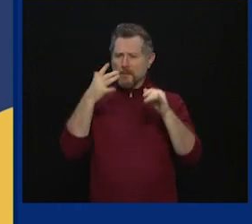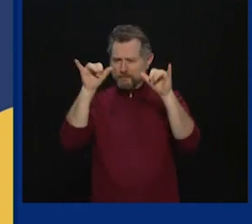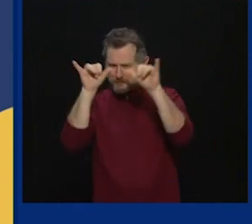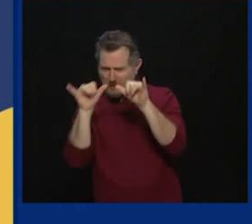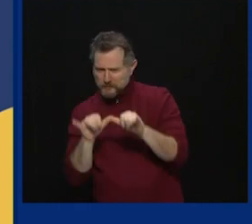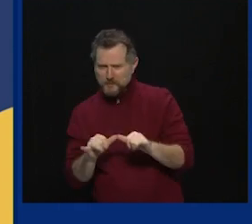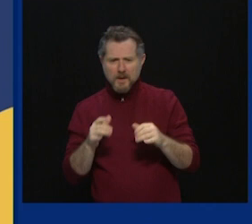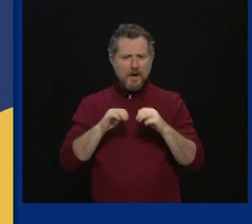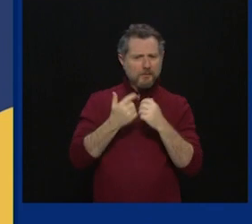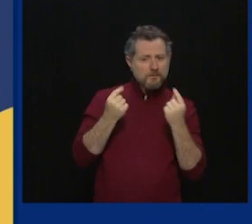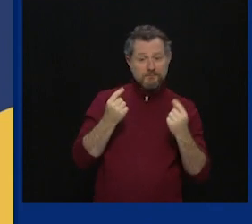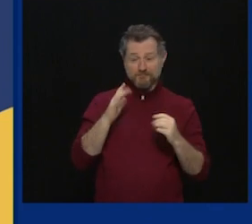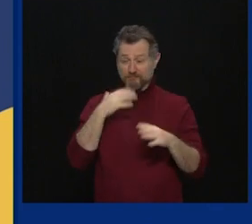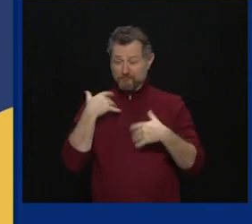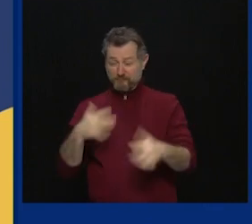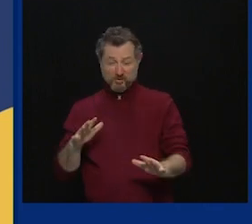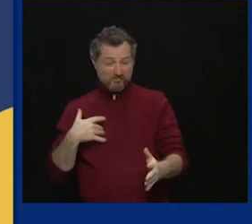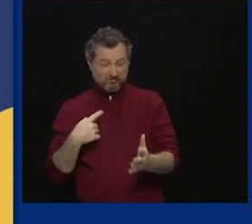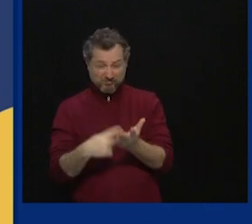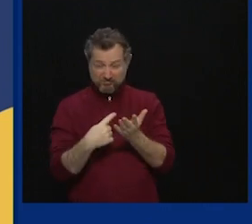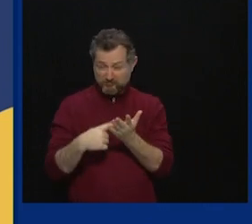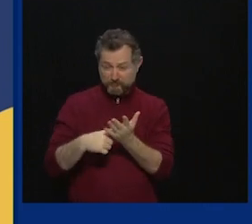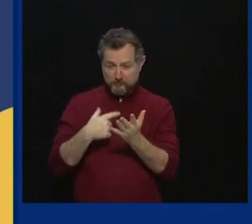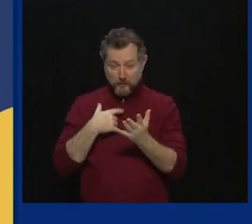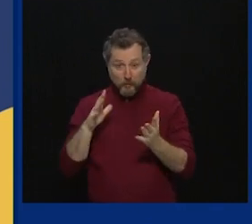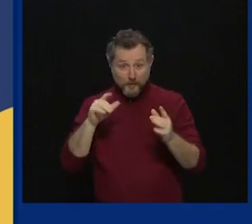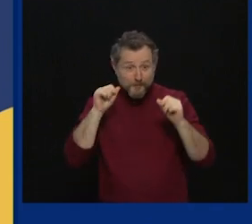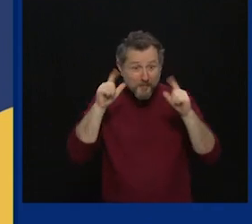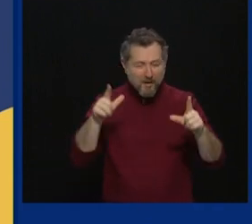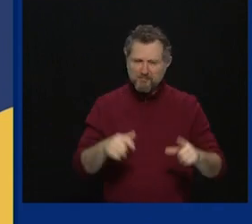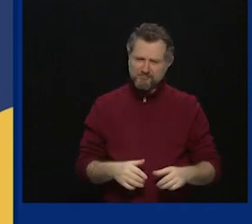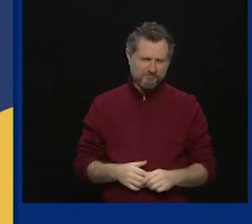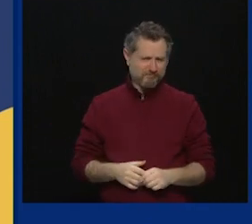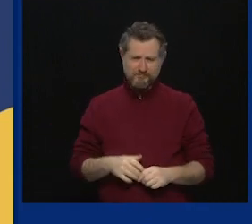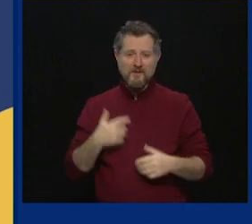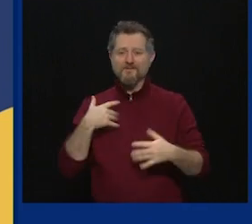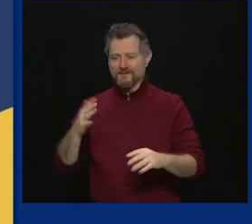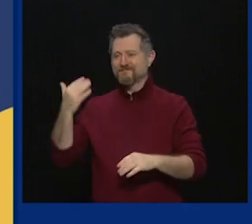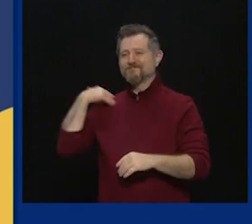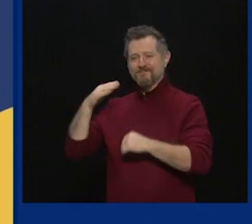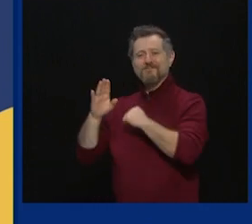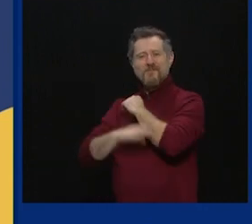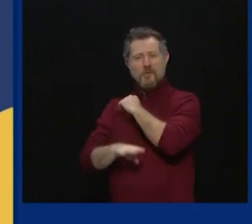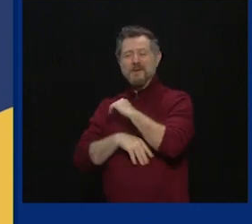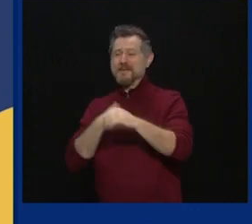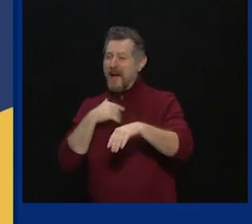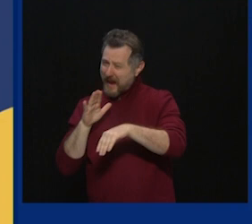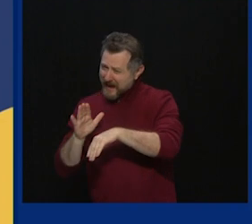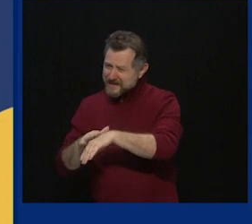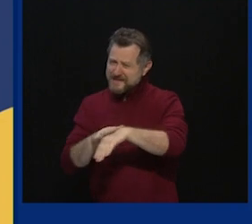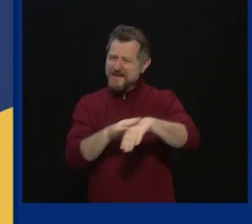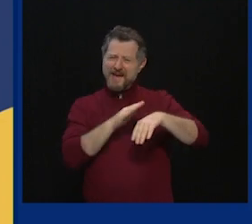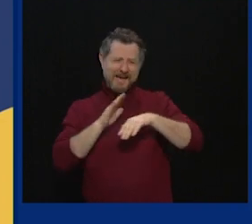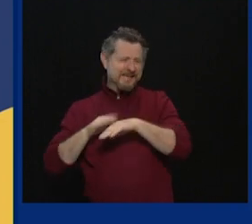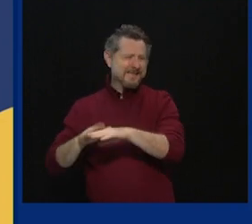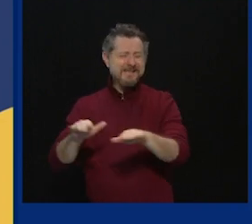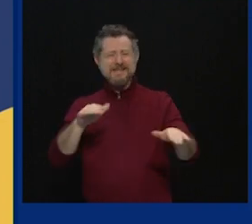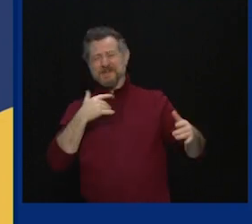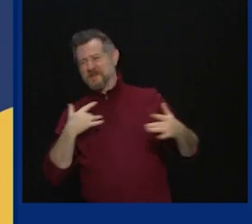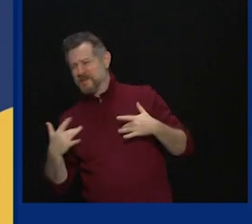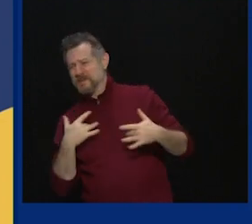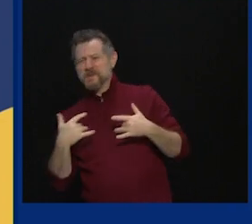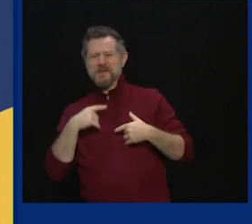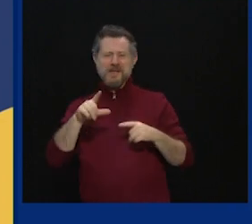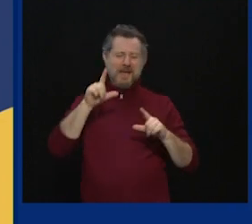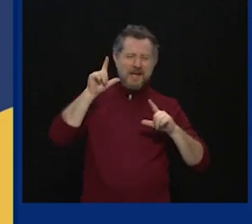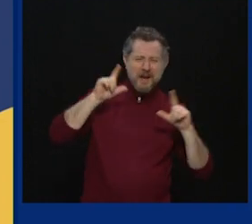a surprise. We talked about this in the fall. I said I'm worried about Halloween. Thanksgiving, of course, is a huge point of